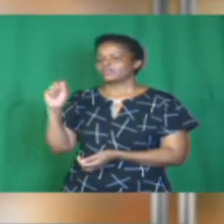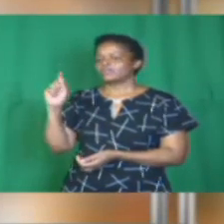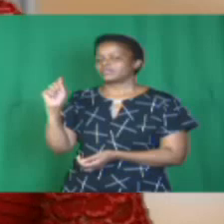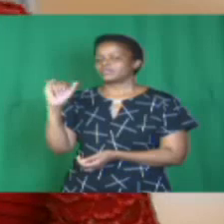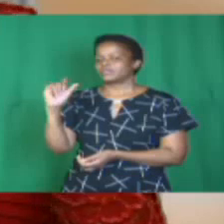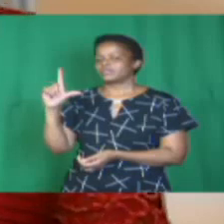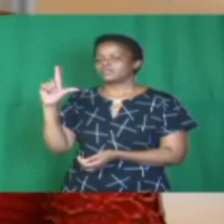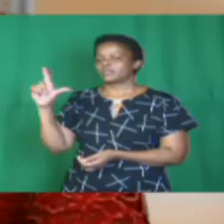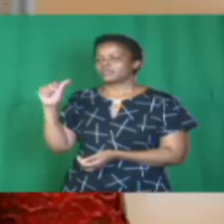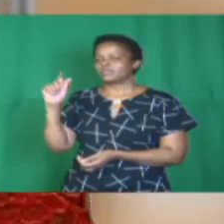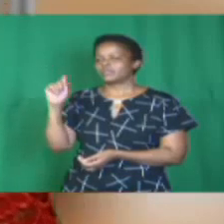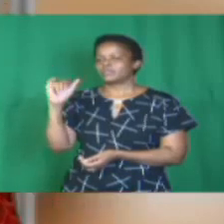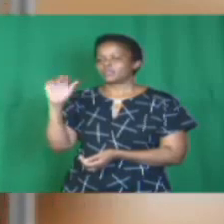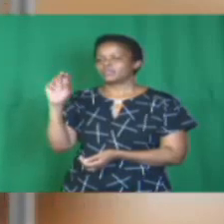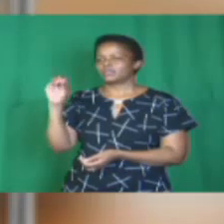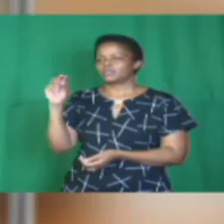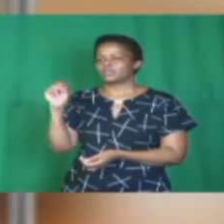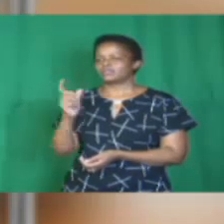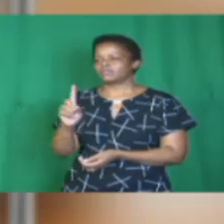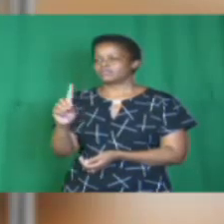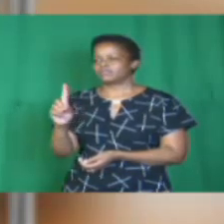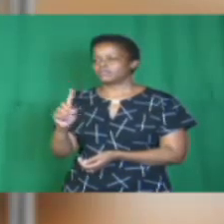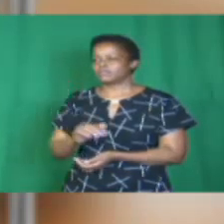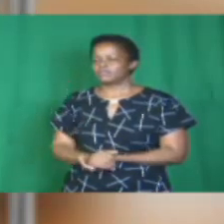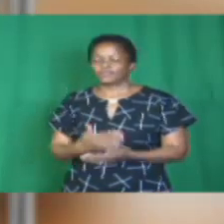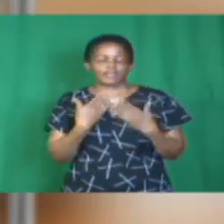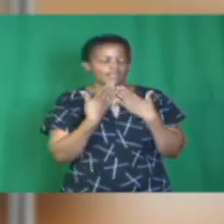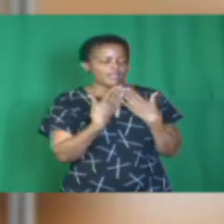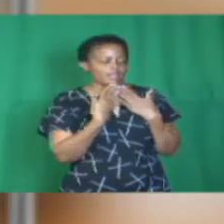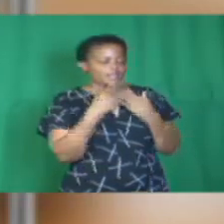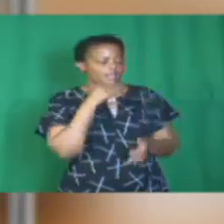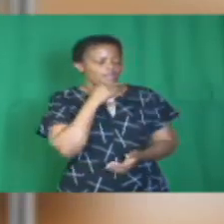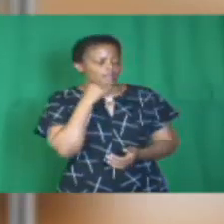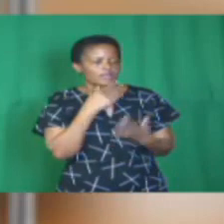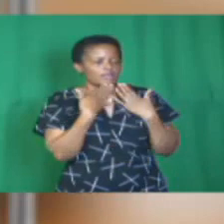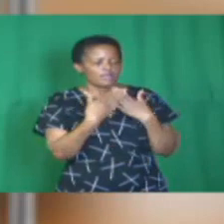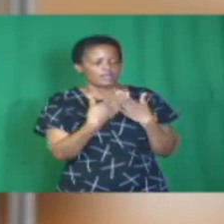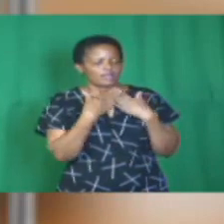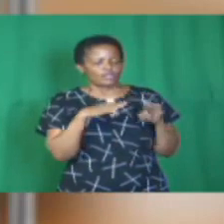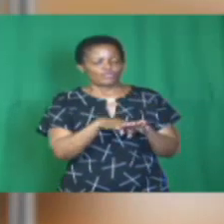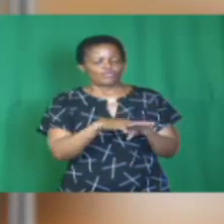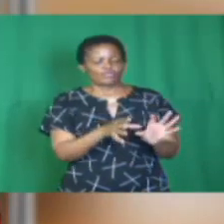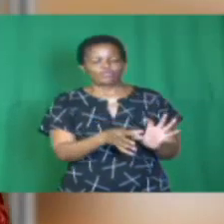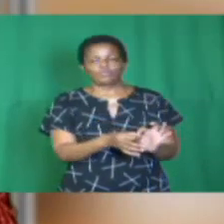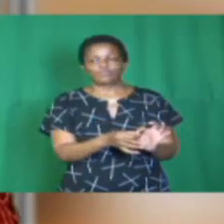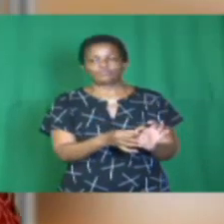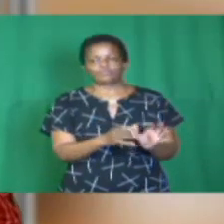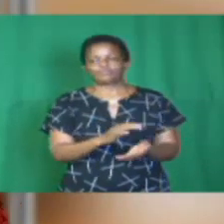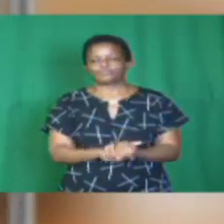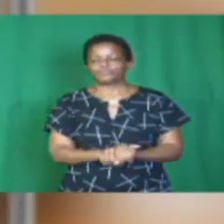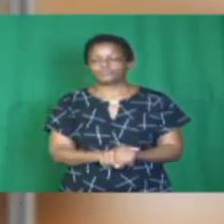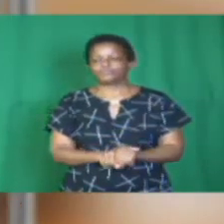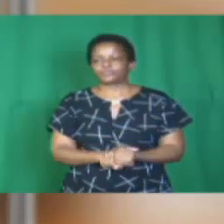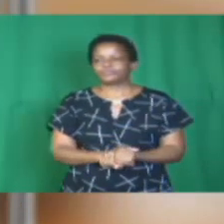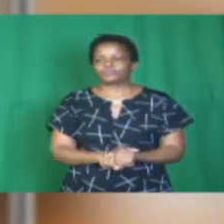Yes. Thank you so much, Lerato. Thank you to you, learner at home. So here at our level,